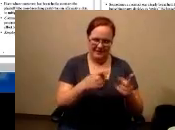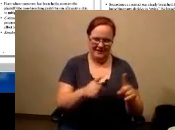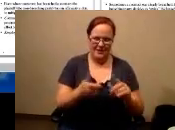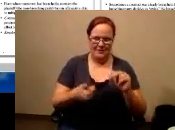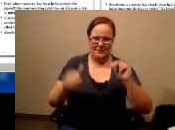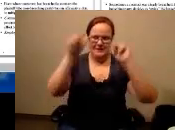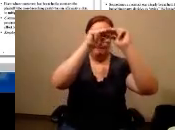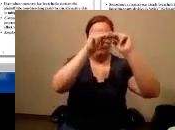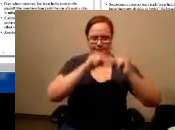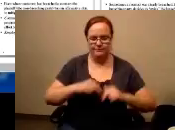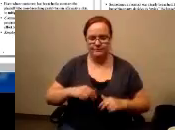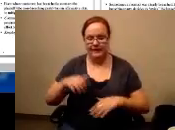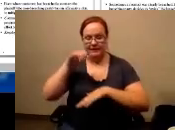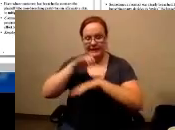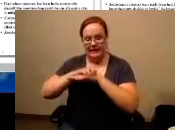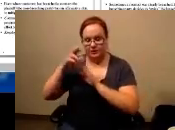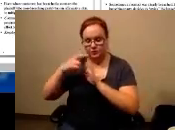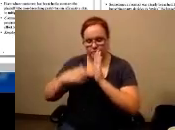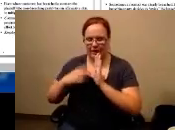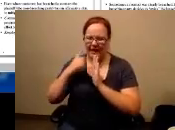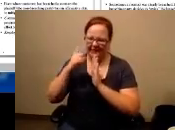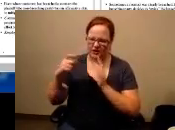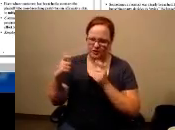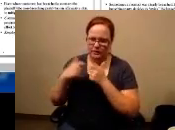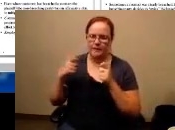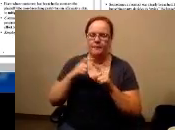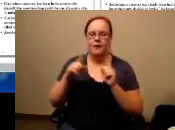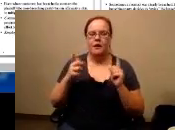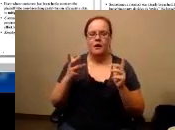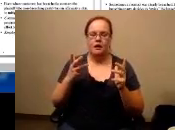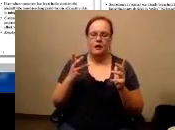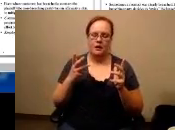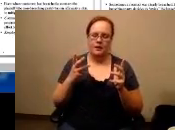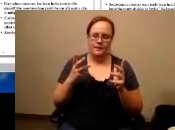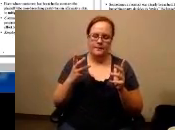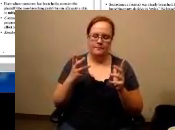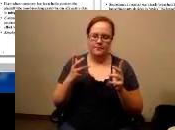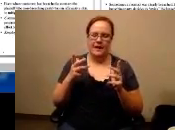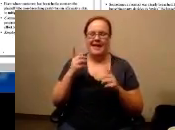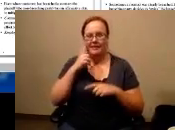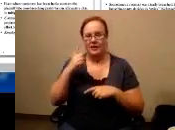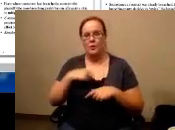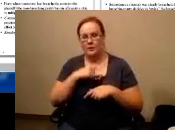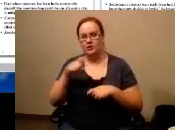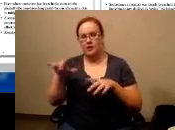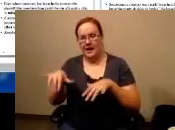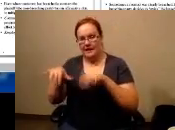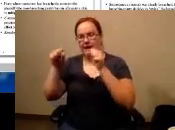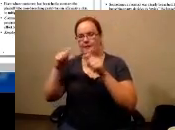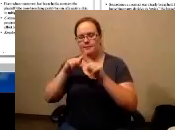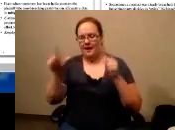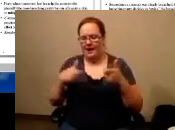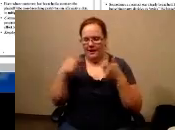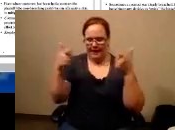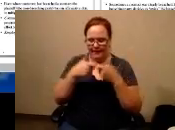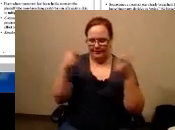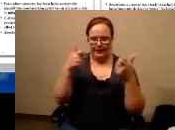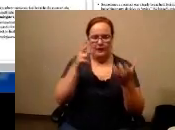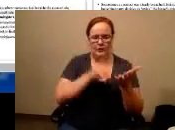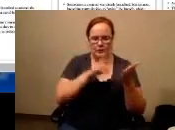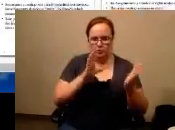should adopt, is that automatically the loser must pay the winner's attorney fees in pretty much all lawsuits.